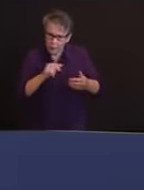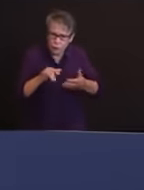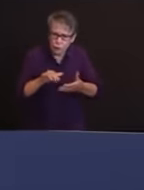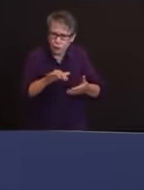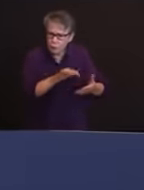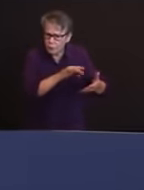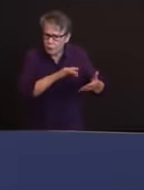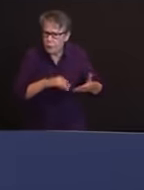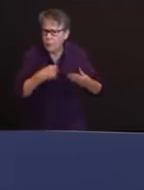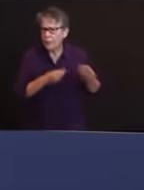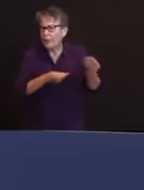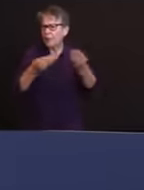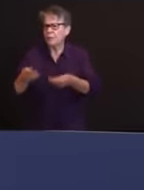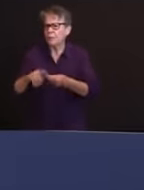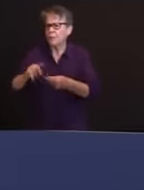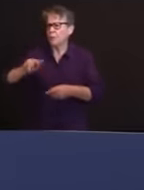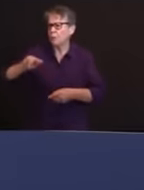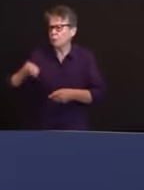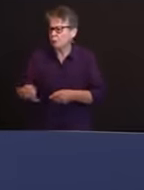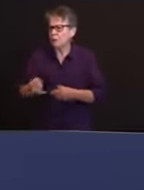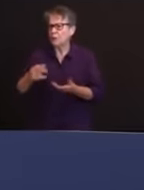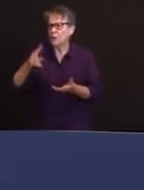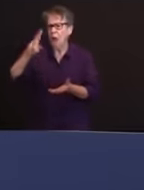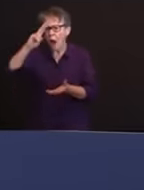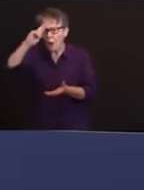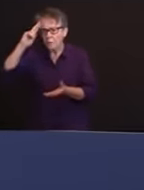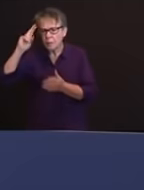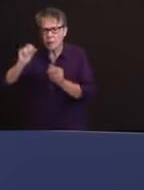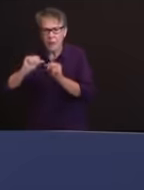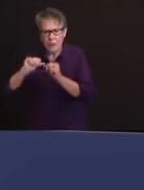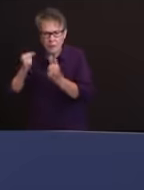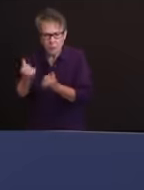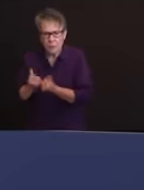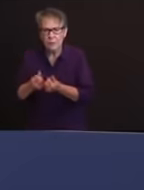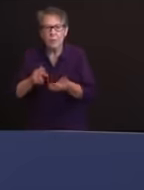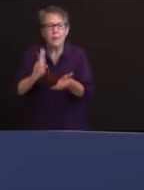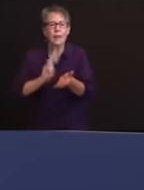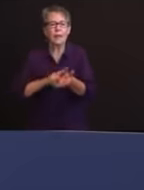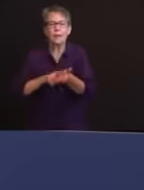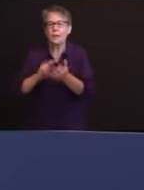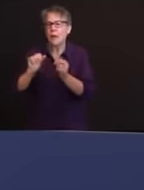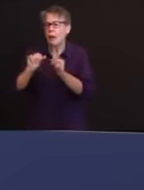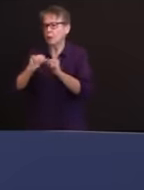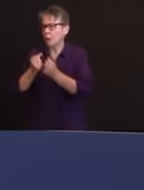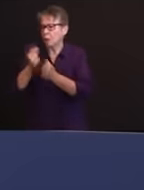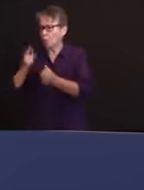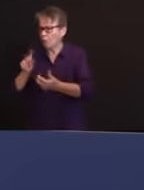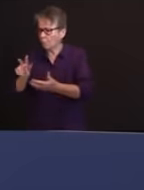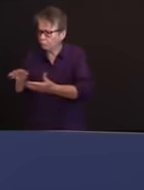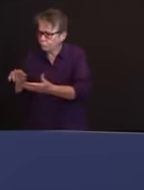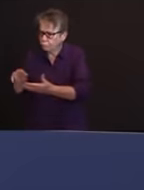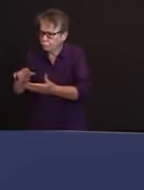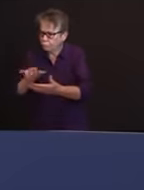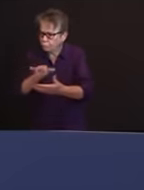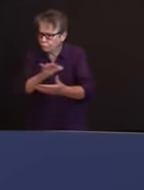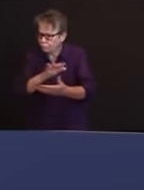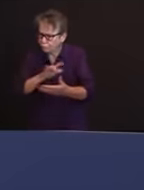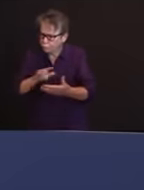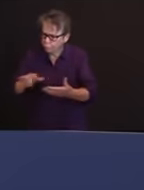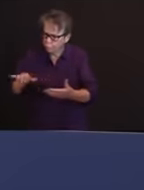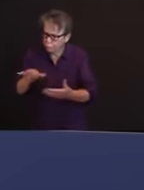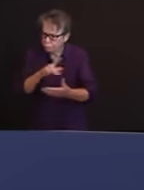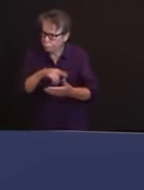Nurses Association. When asked if they would take the vaccine once it is available, 66%